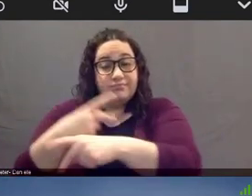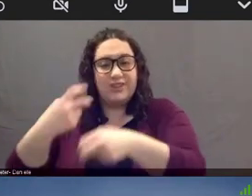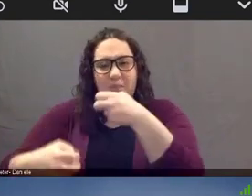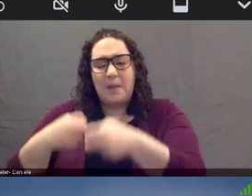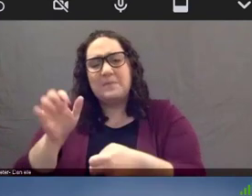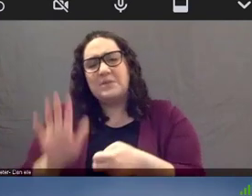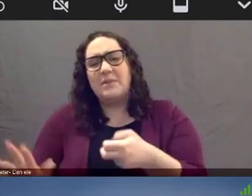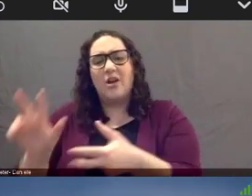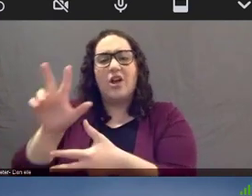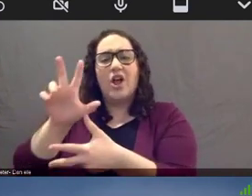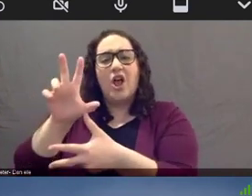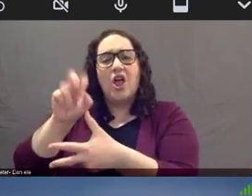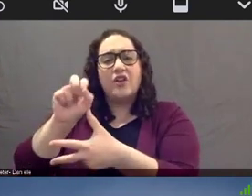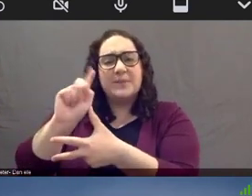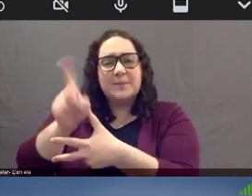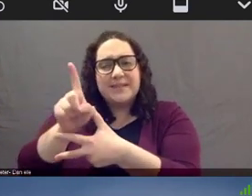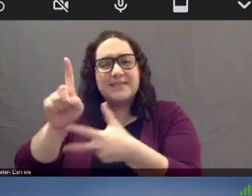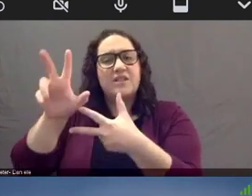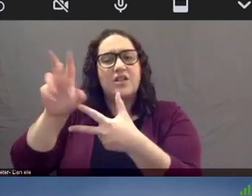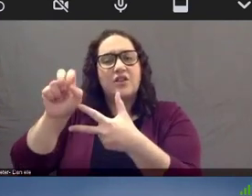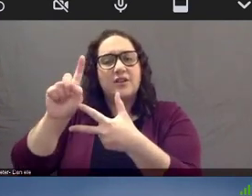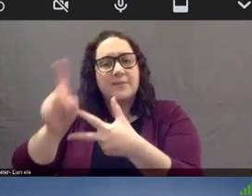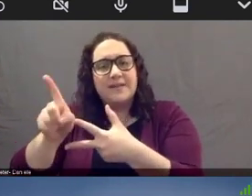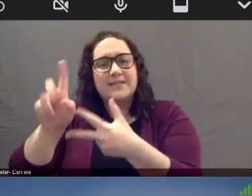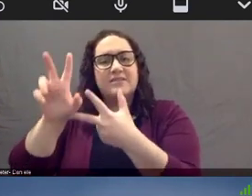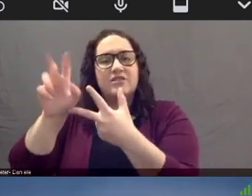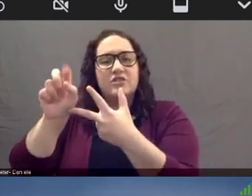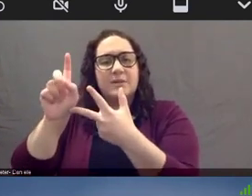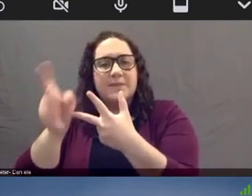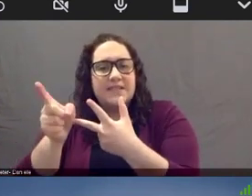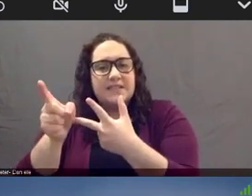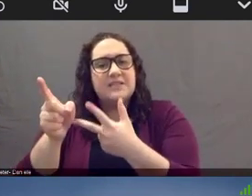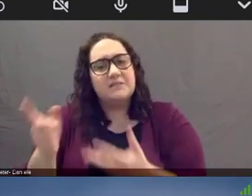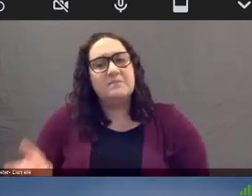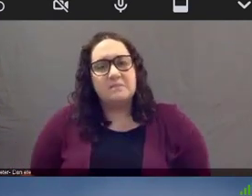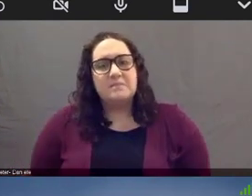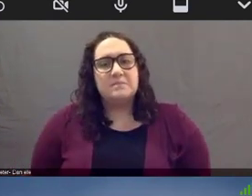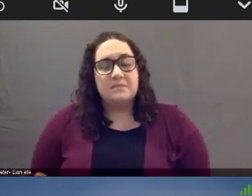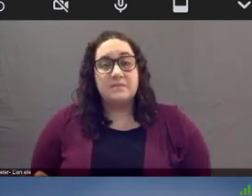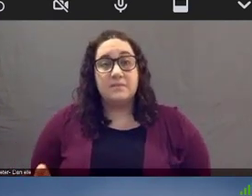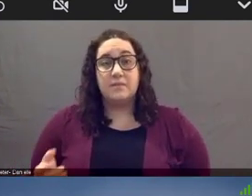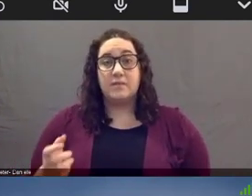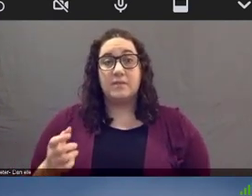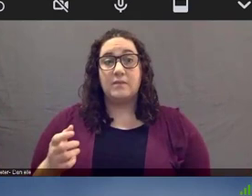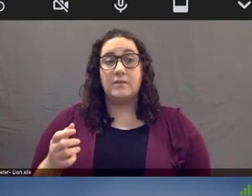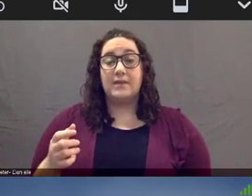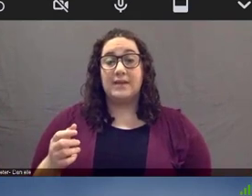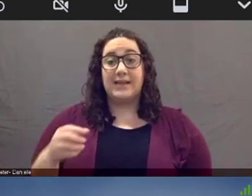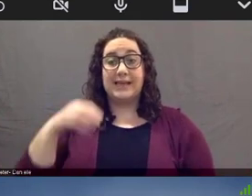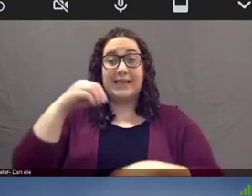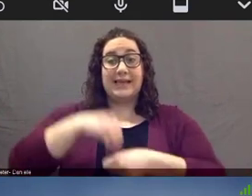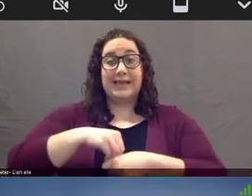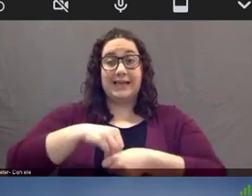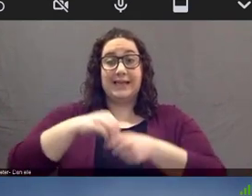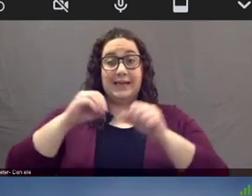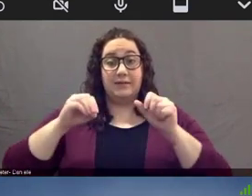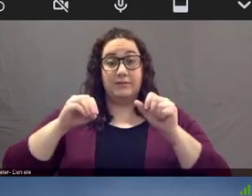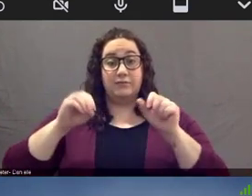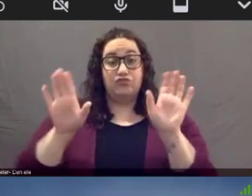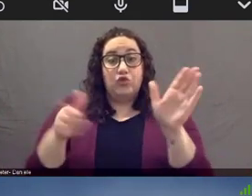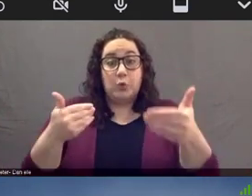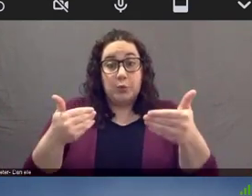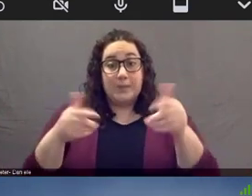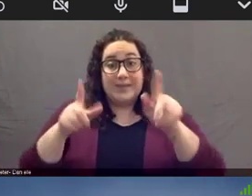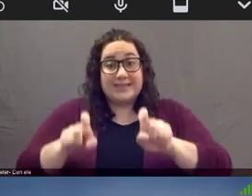would expect to be able to complete this. The time we would give normally in an in-person exam would be an hour and a half